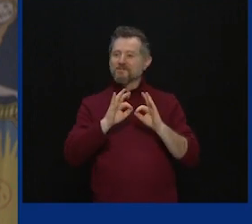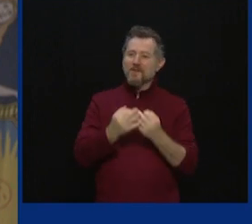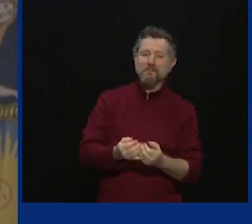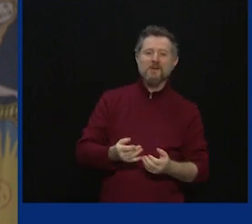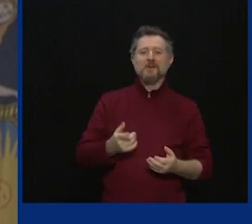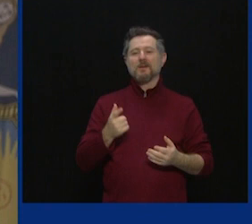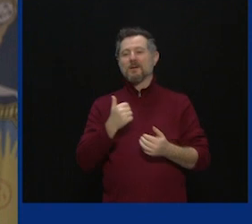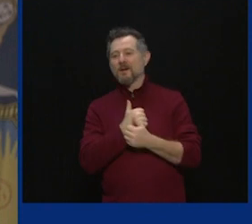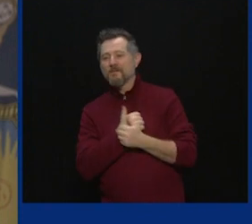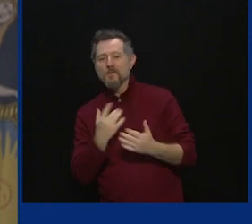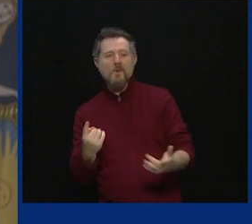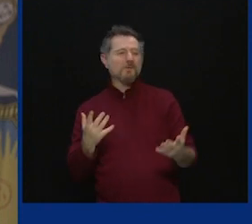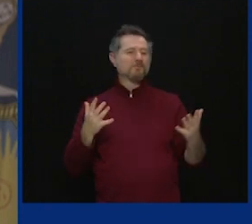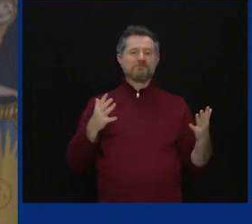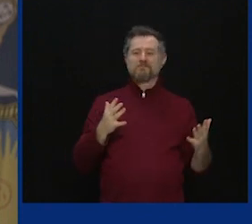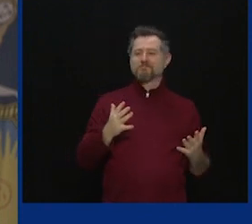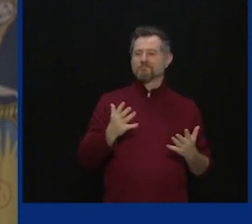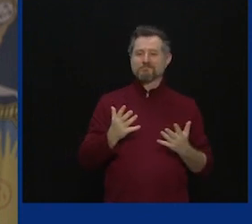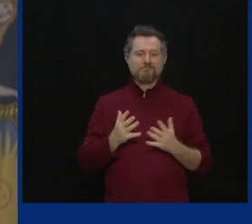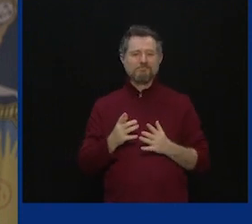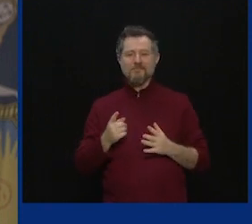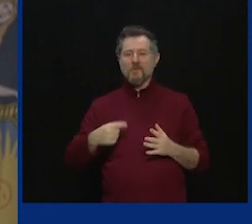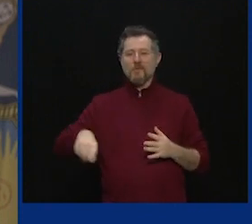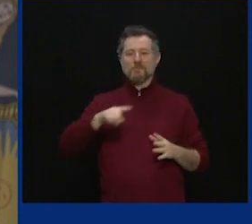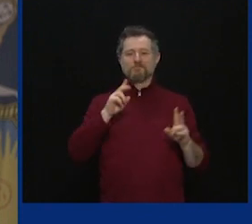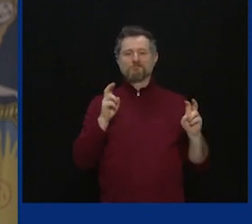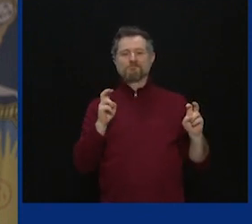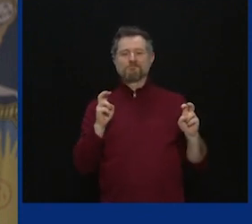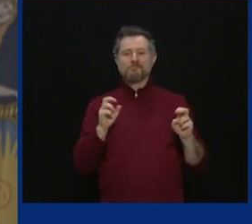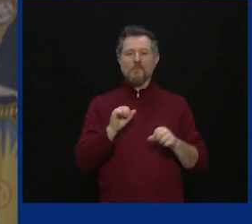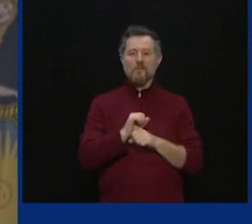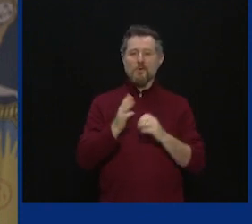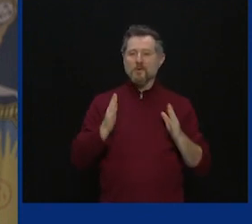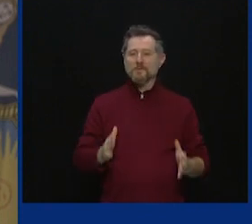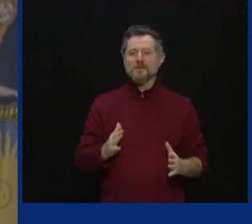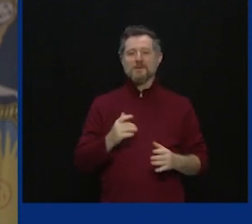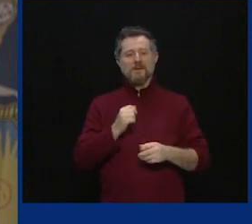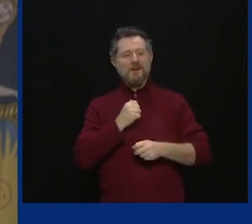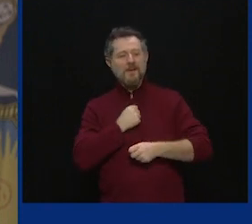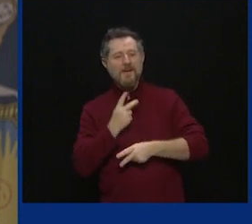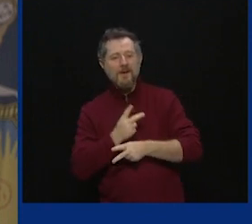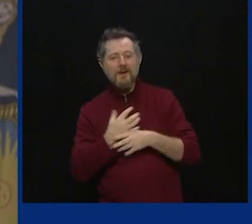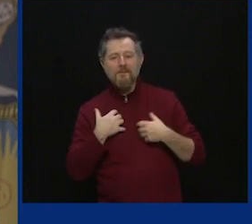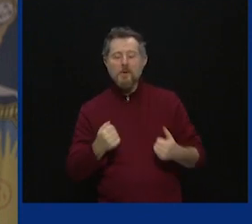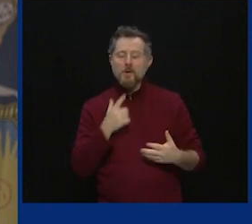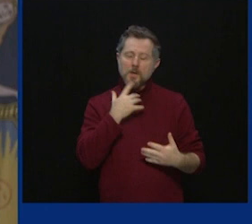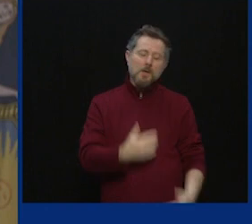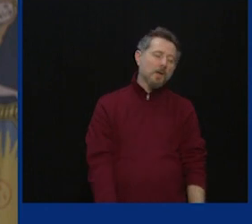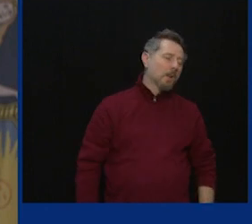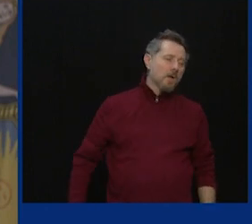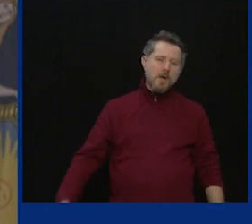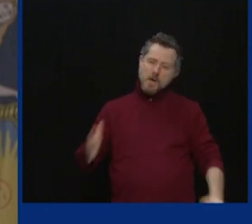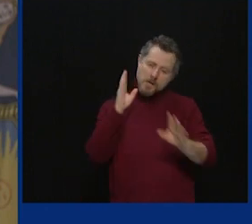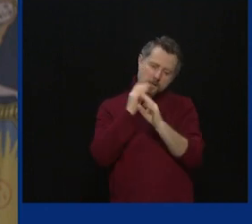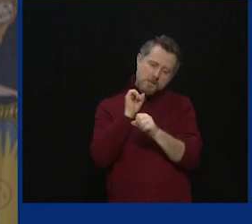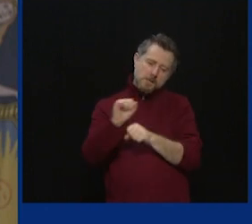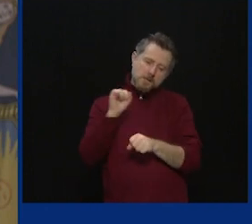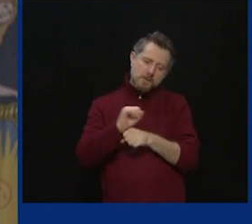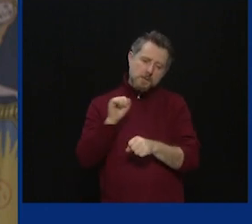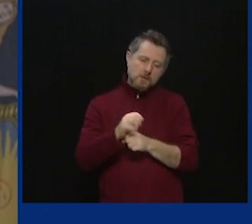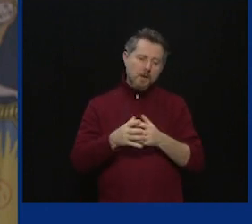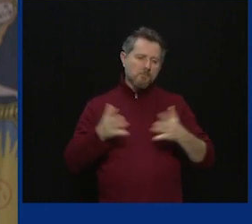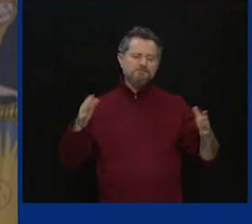those overworked, exhausted healthcare workers who don't understand why they're still dealing with people who are unvaccinated in the hospitals, still the vast